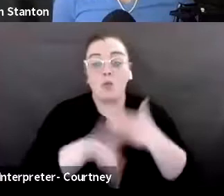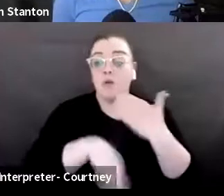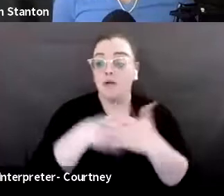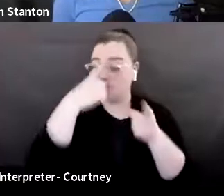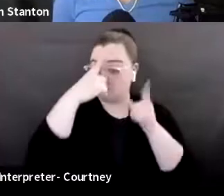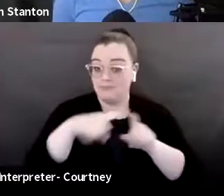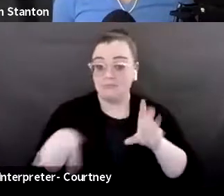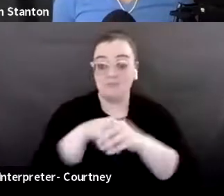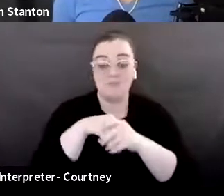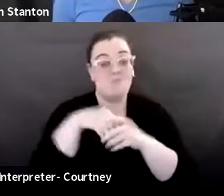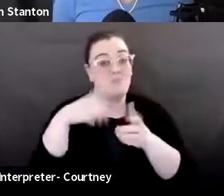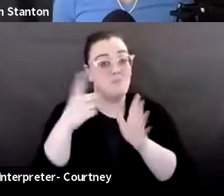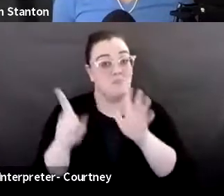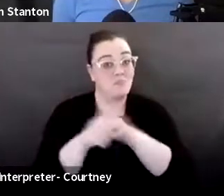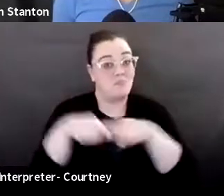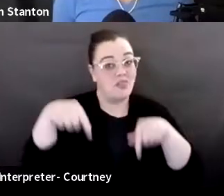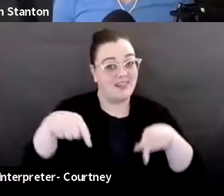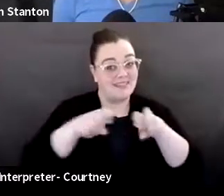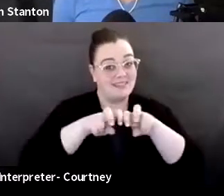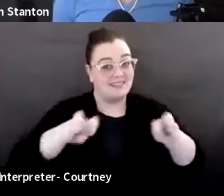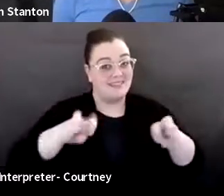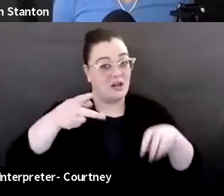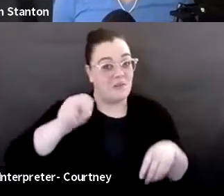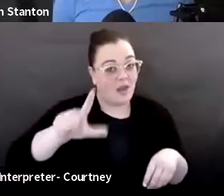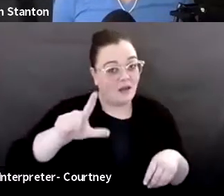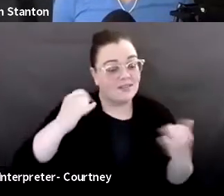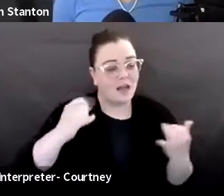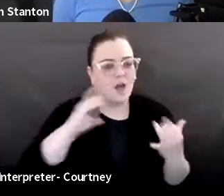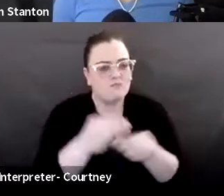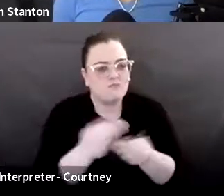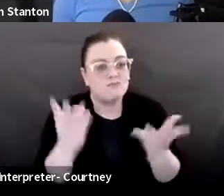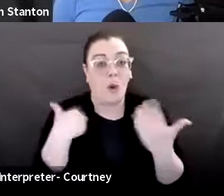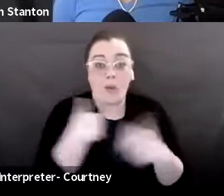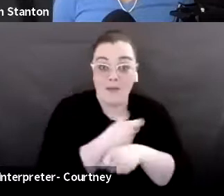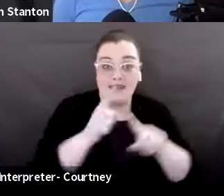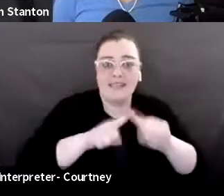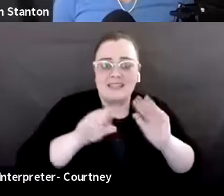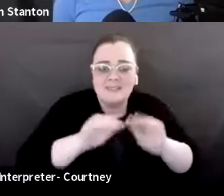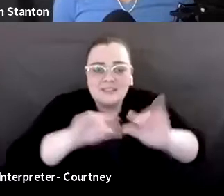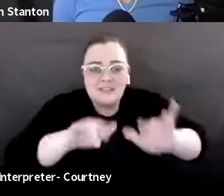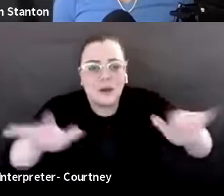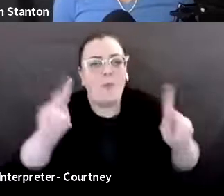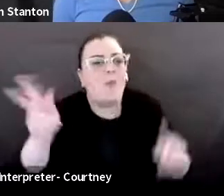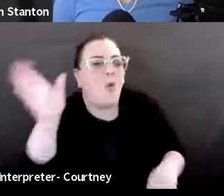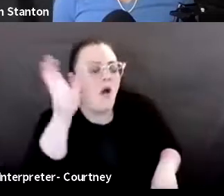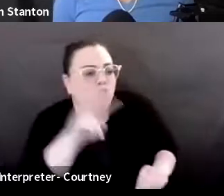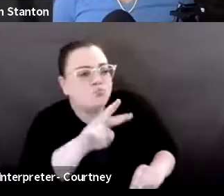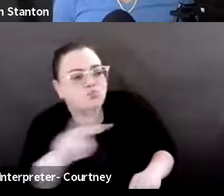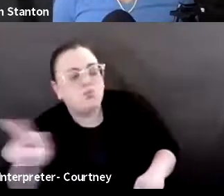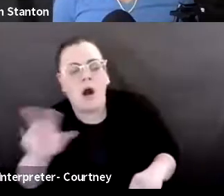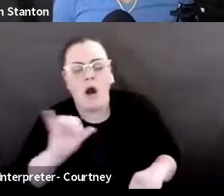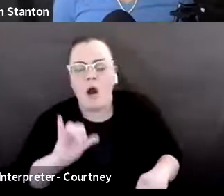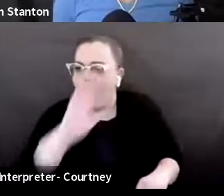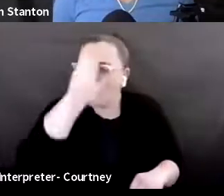conversation today, and we make a difference because people are going to listen and say, oh gosh, I never thought about it in that way. I never saw